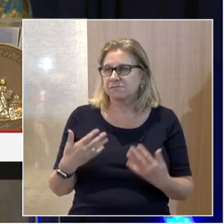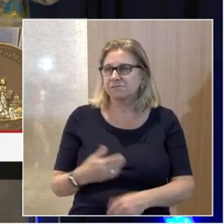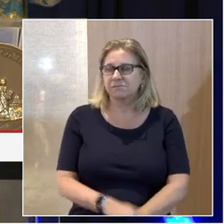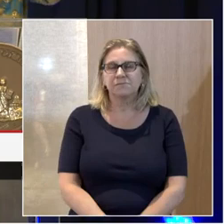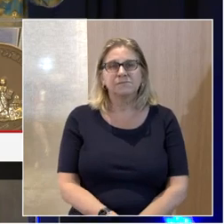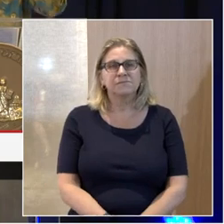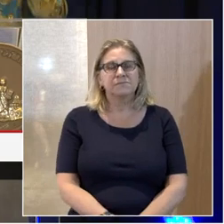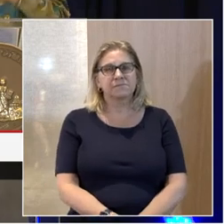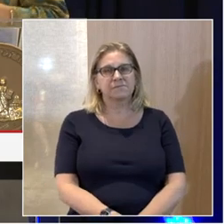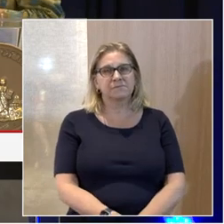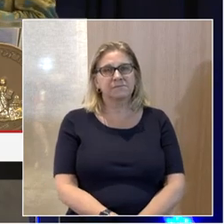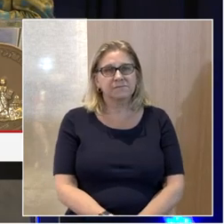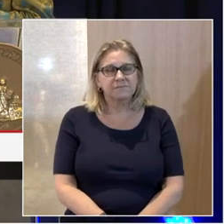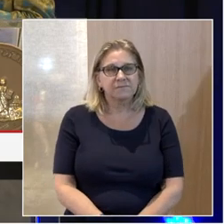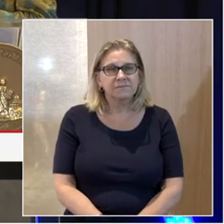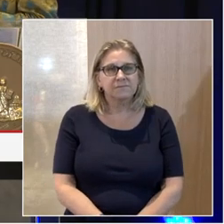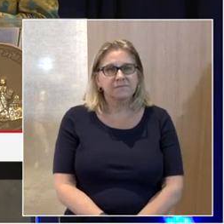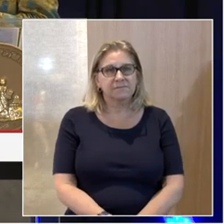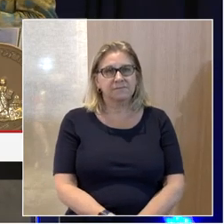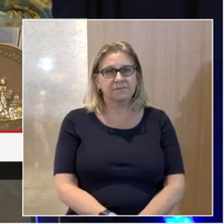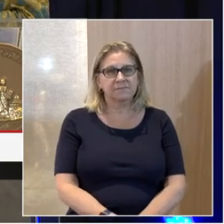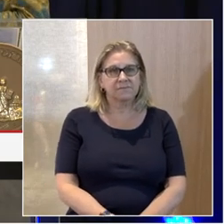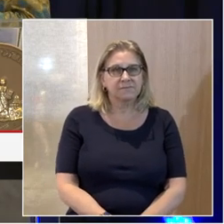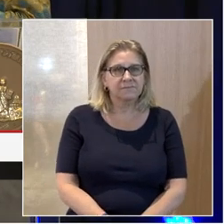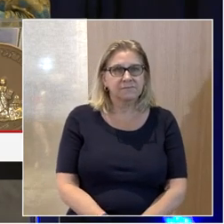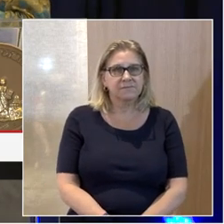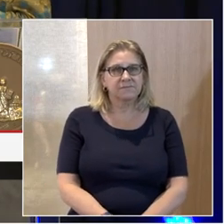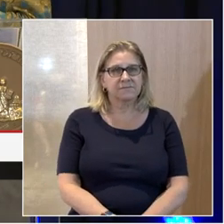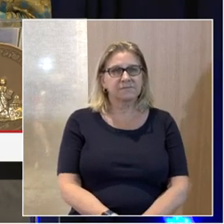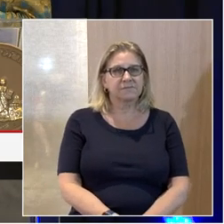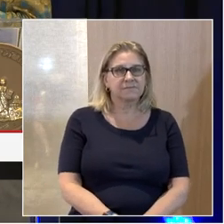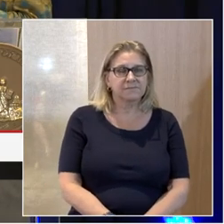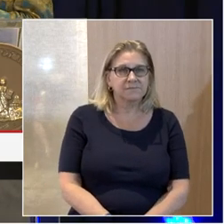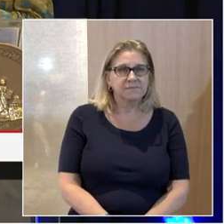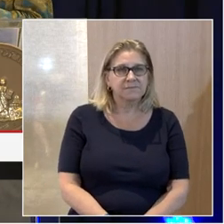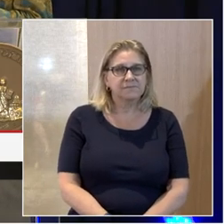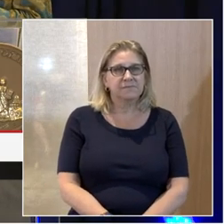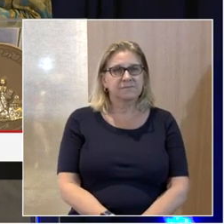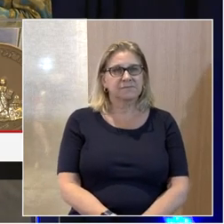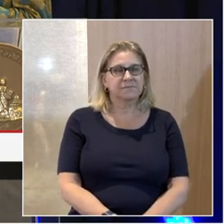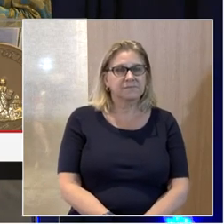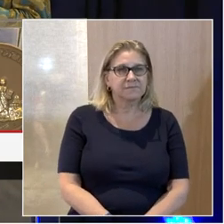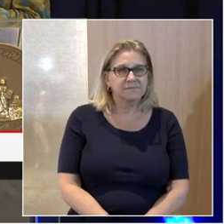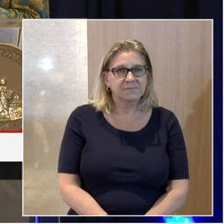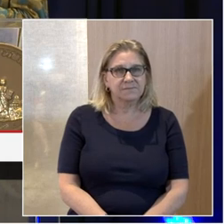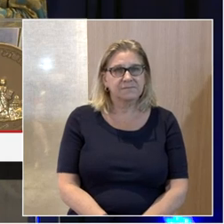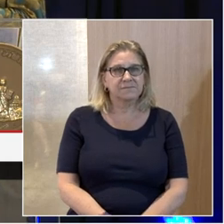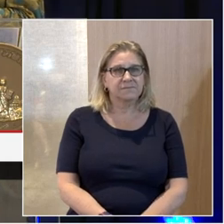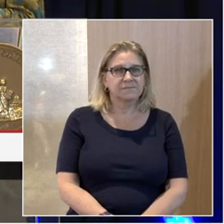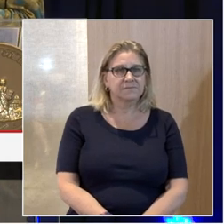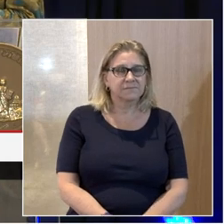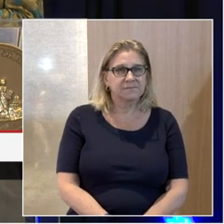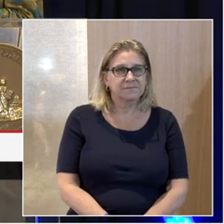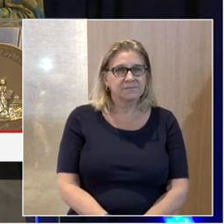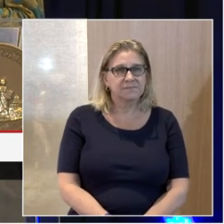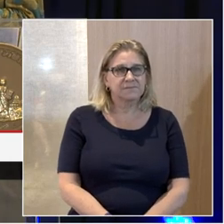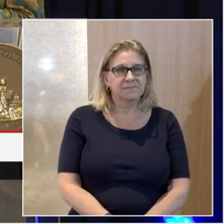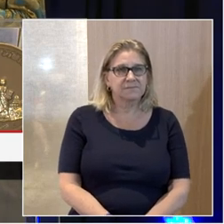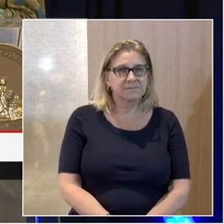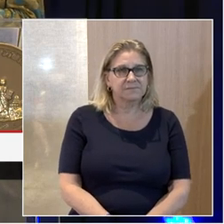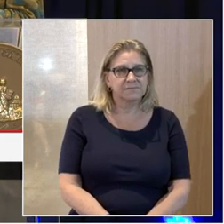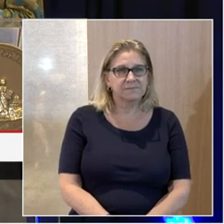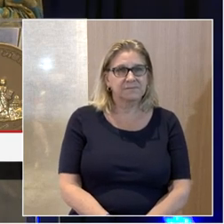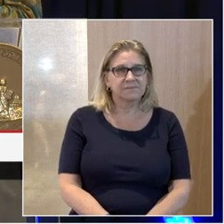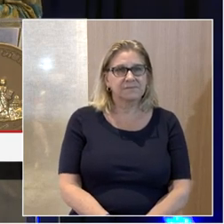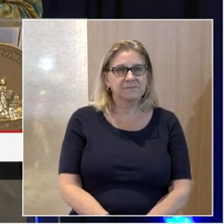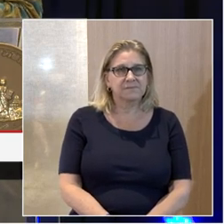I see that a lot of you think that it's the right target, this 15,000. But I'm just curious, anyone, there's a